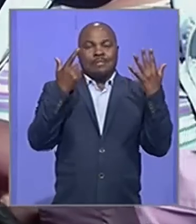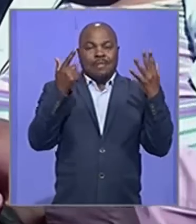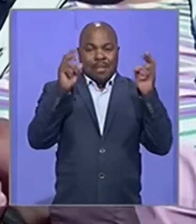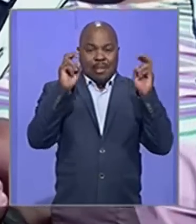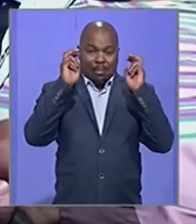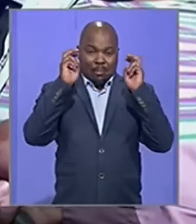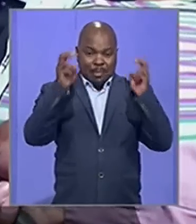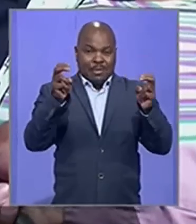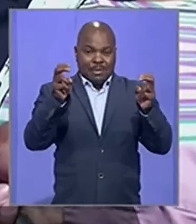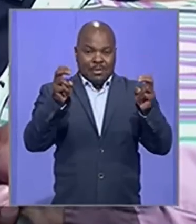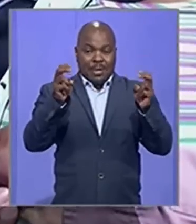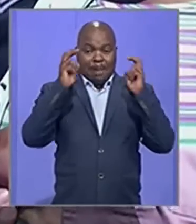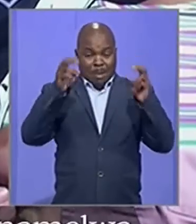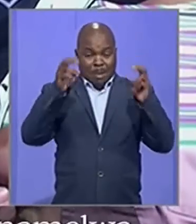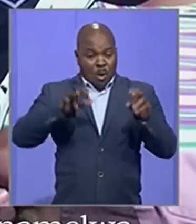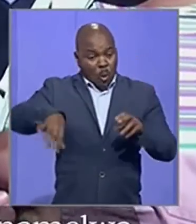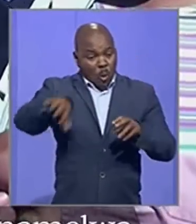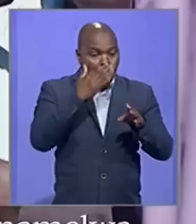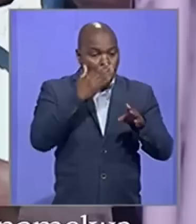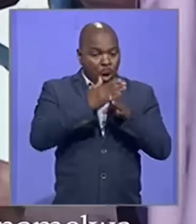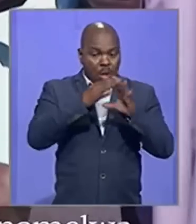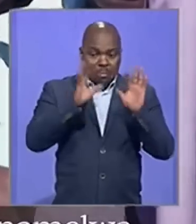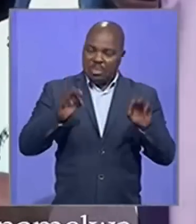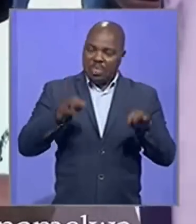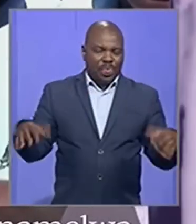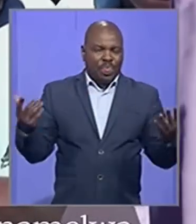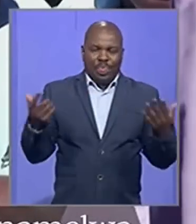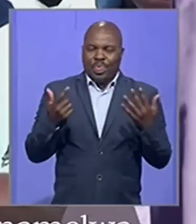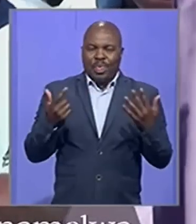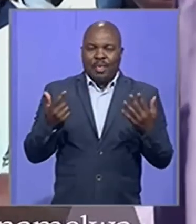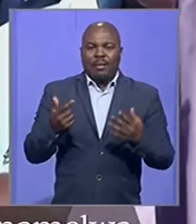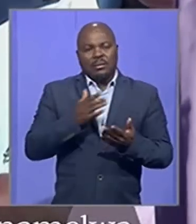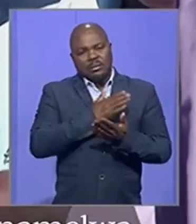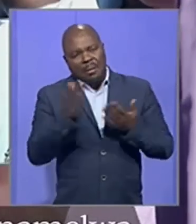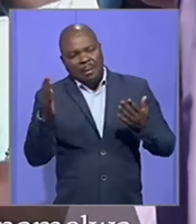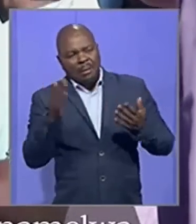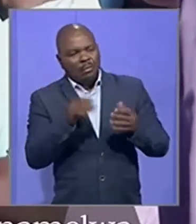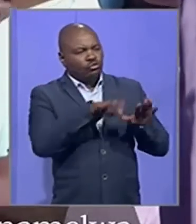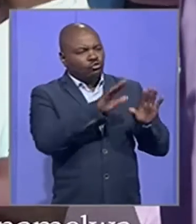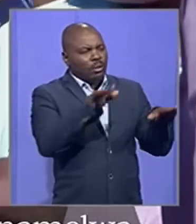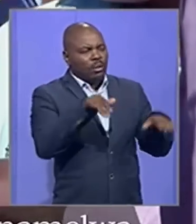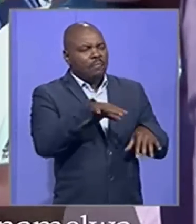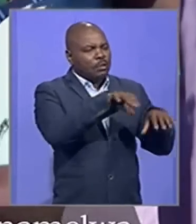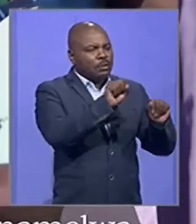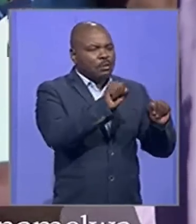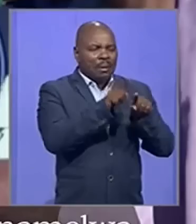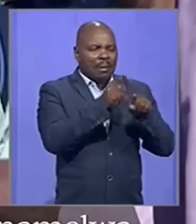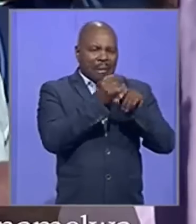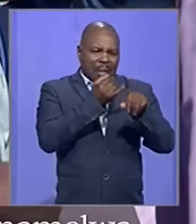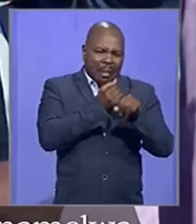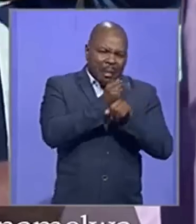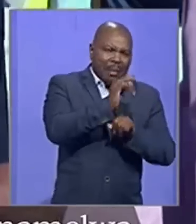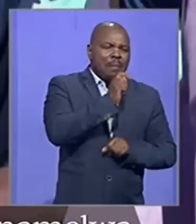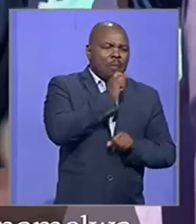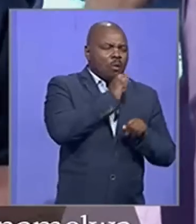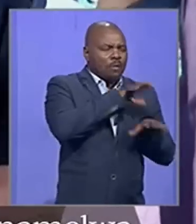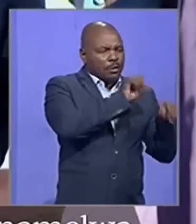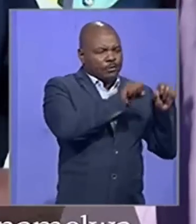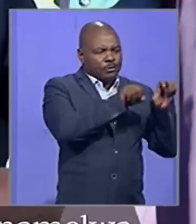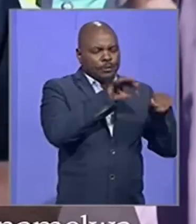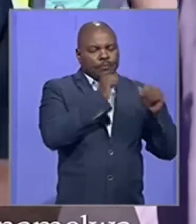mme dibese tse ga di dire tsotlhe ka bosupa. Go na le bana ba baneng ba collectiwa ka di early hours gore ba tla ba goroge ka